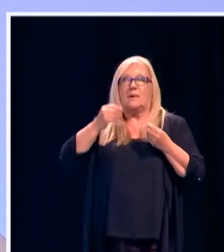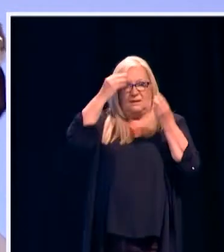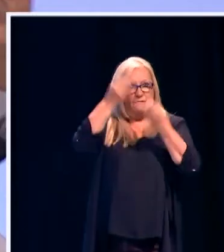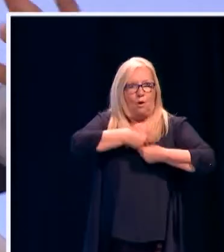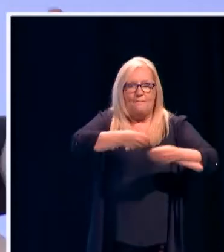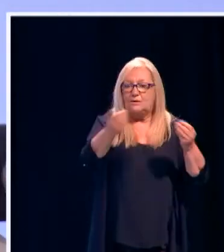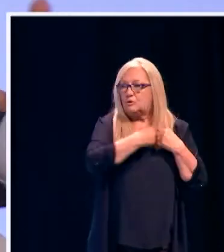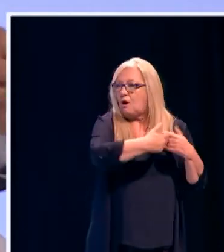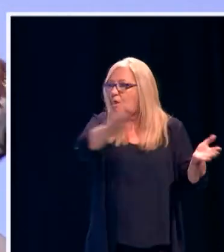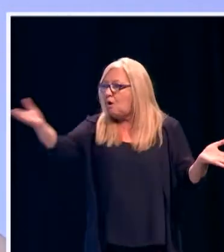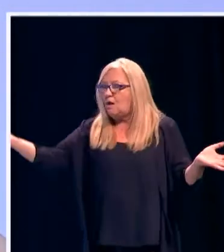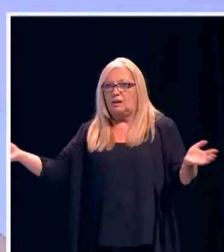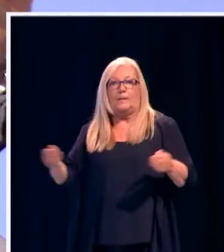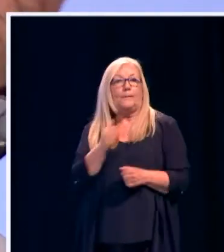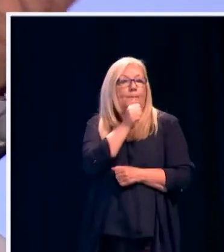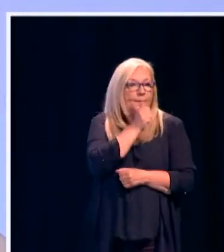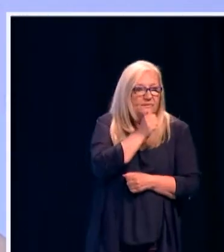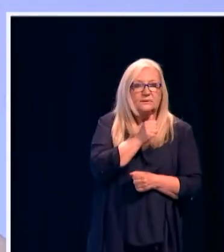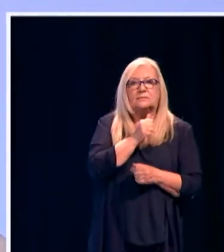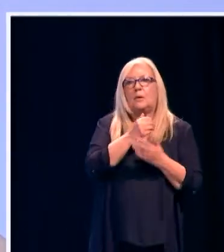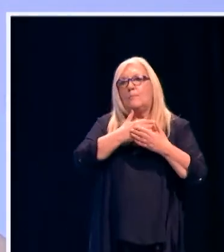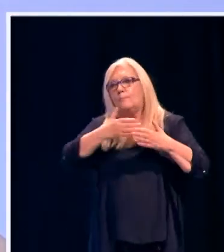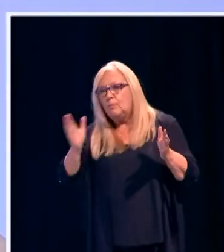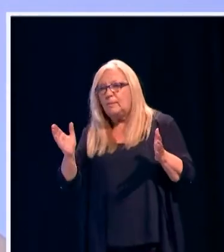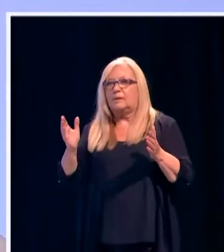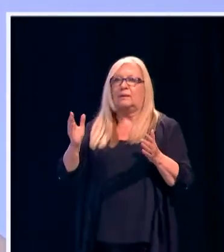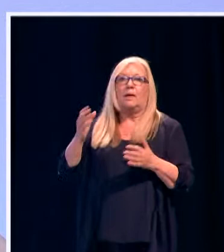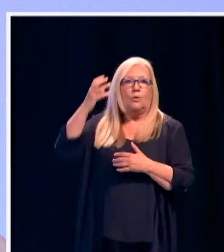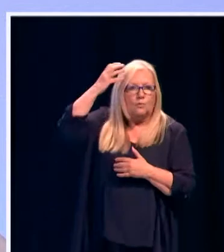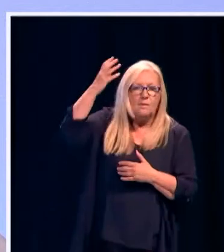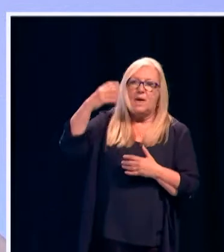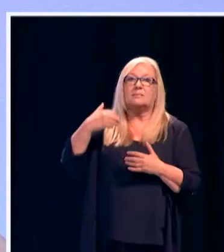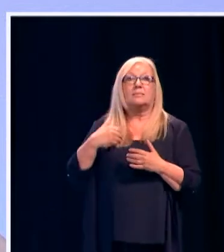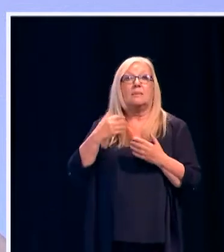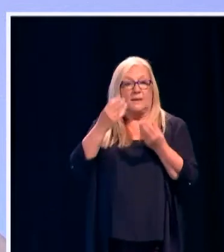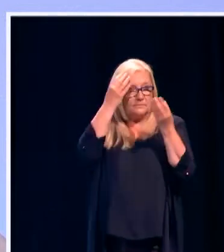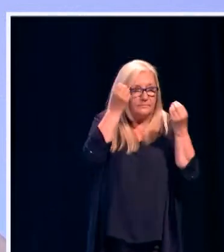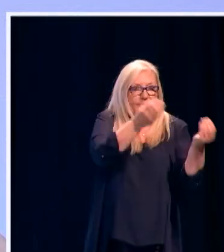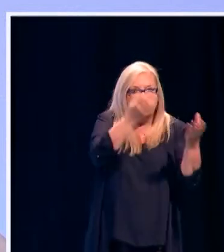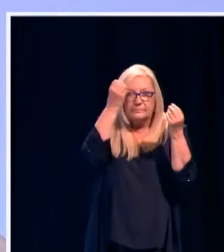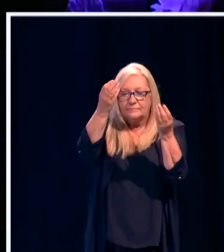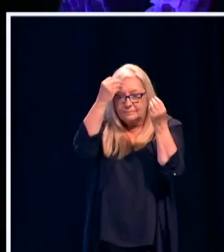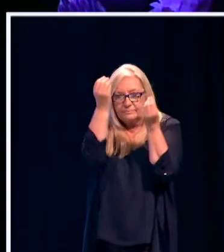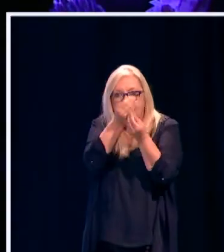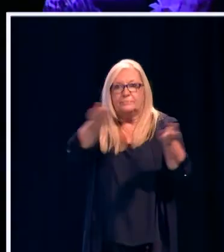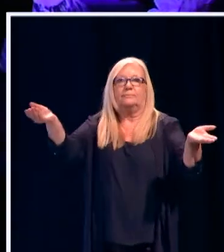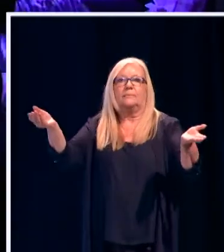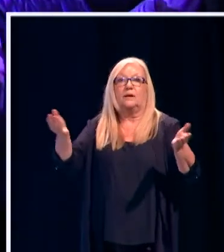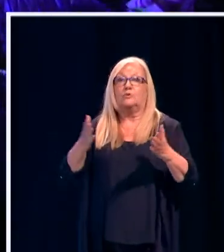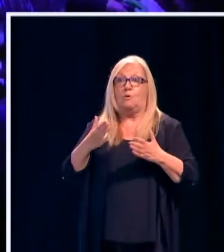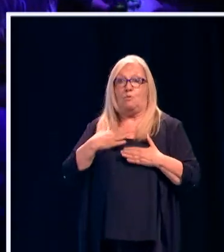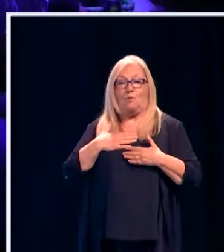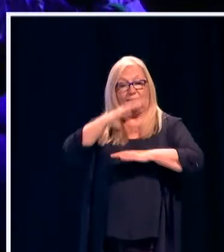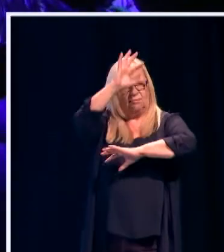every private sector company, but also, probably more importantly, every public sector customer and government. So we share our